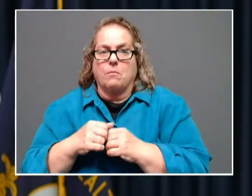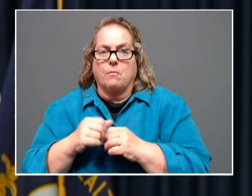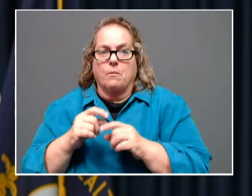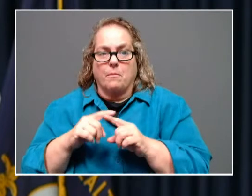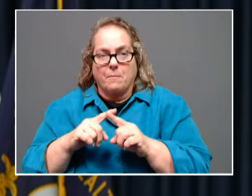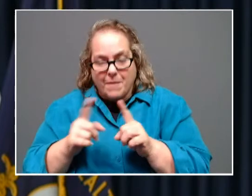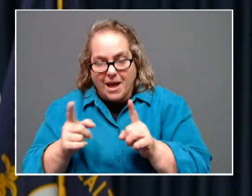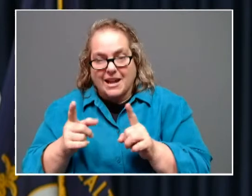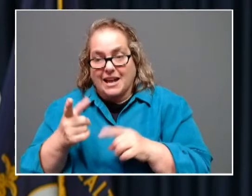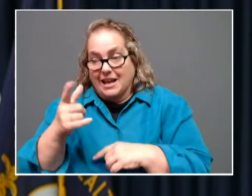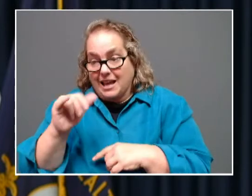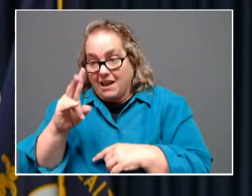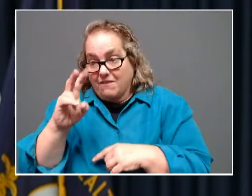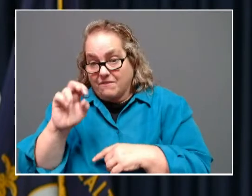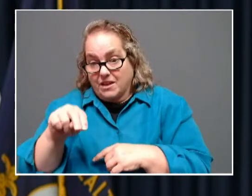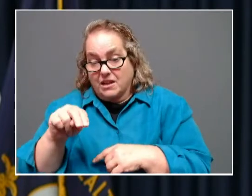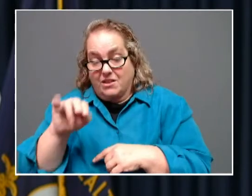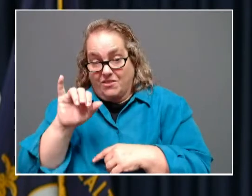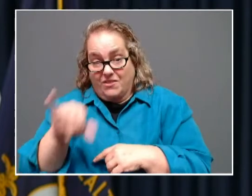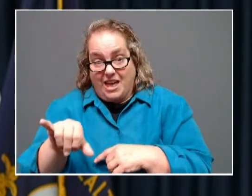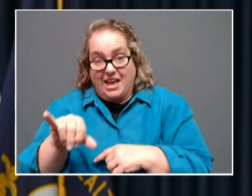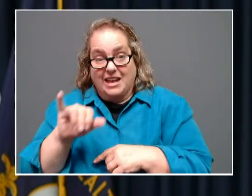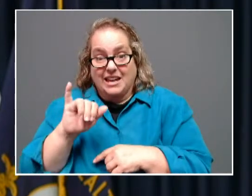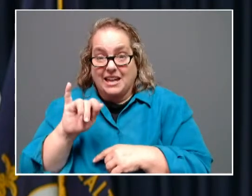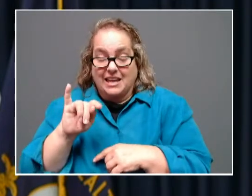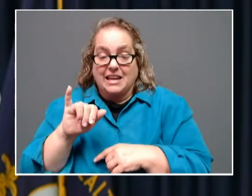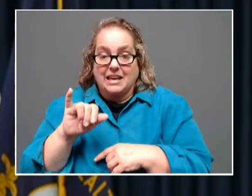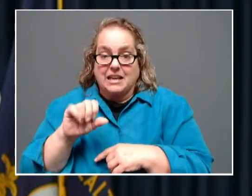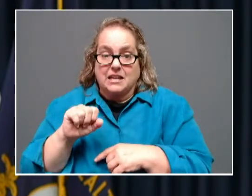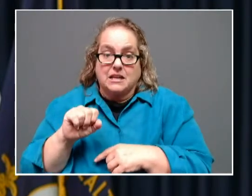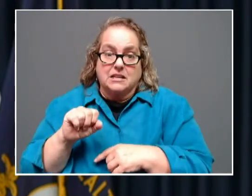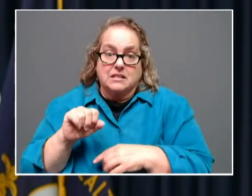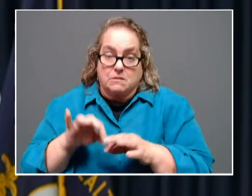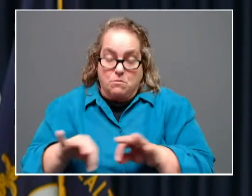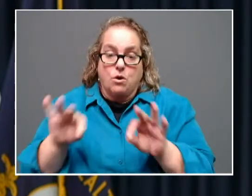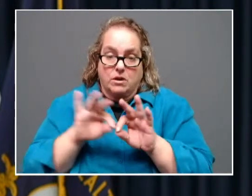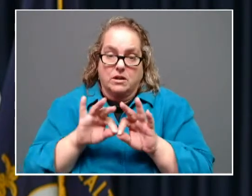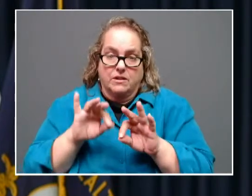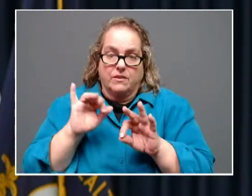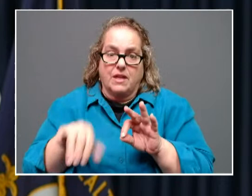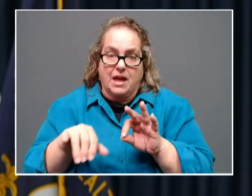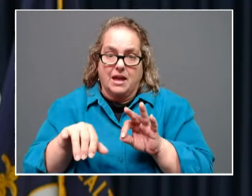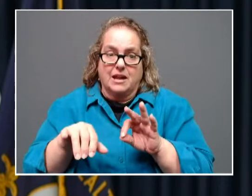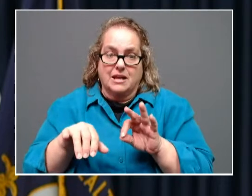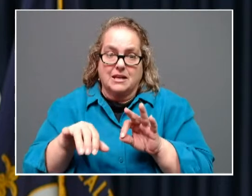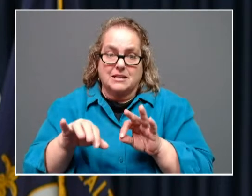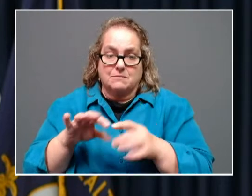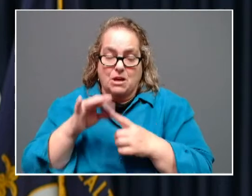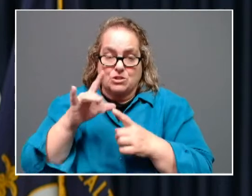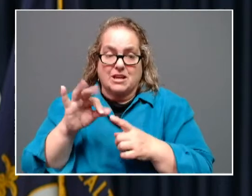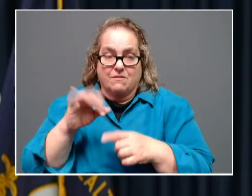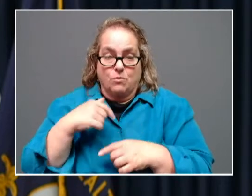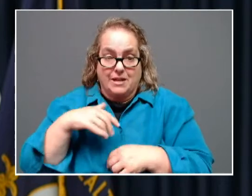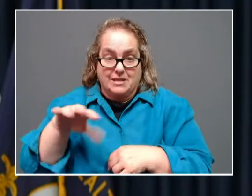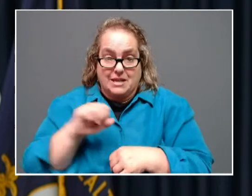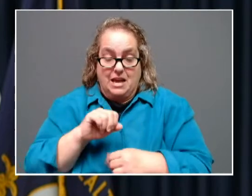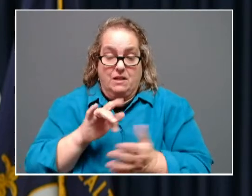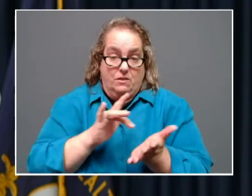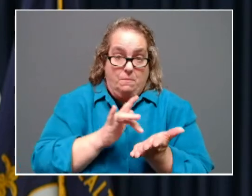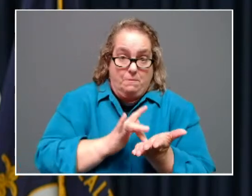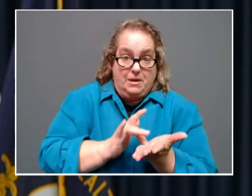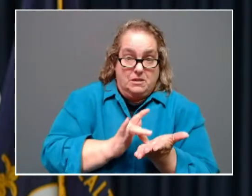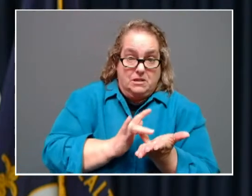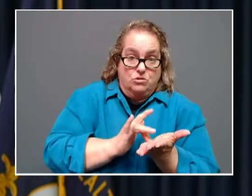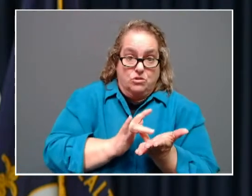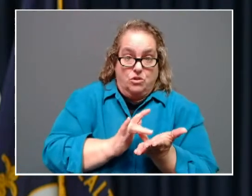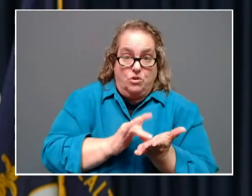given that, it's important that, especially if we take this medicinal step, that we